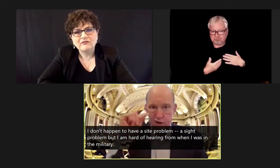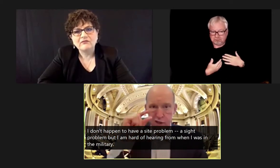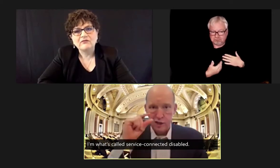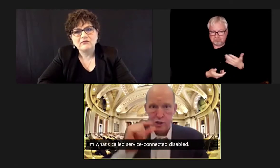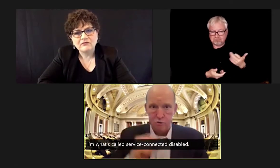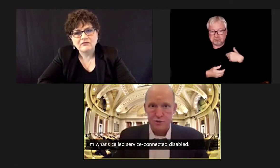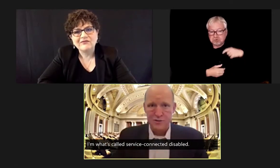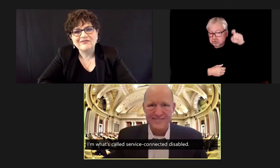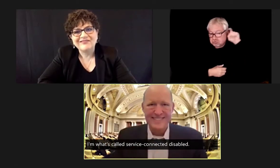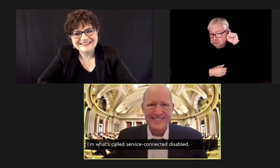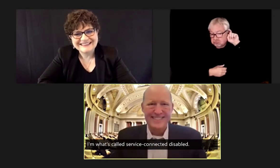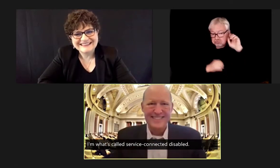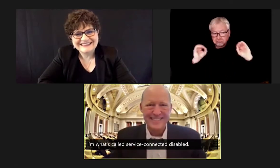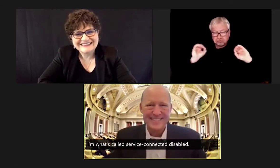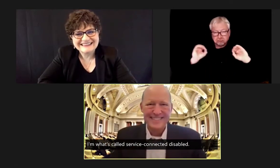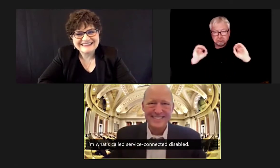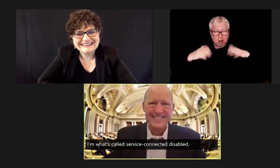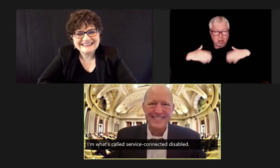but I'm very close.